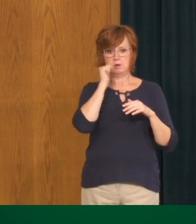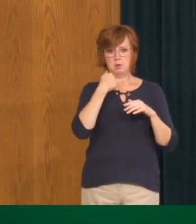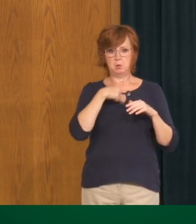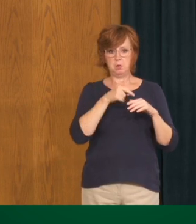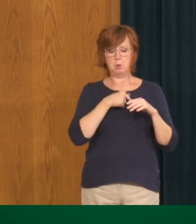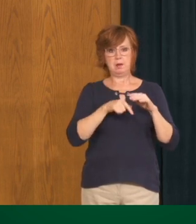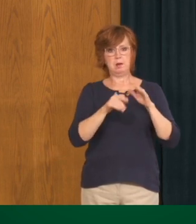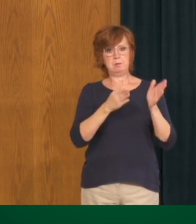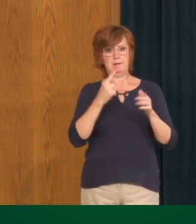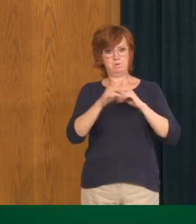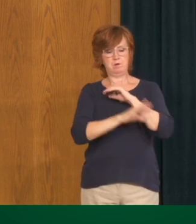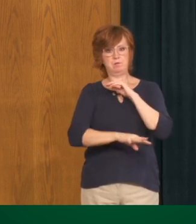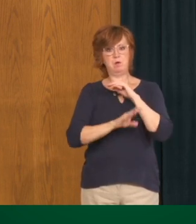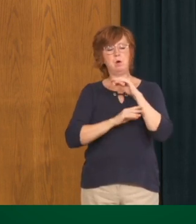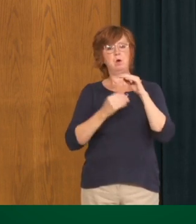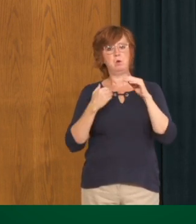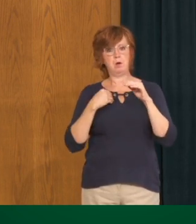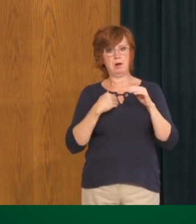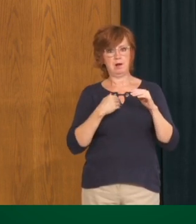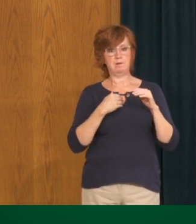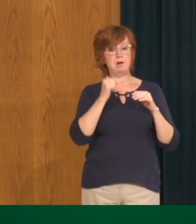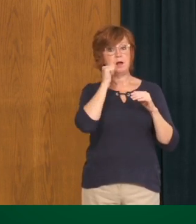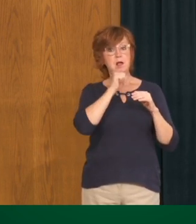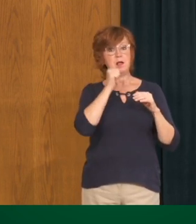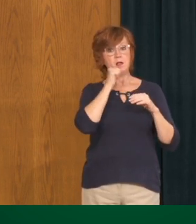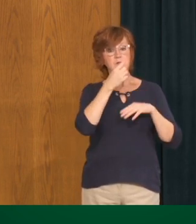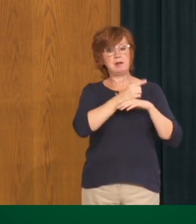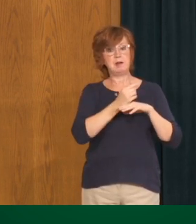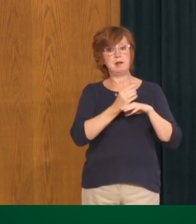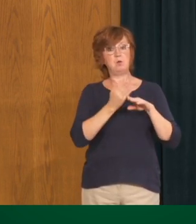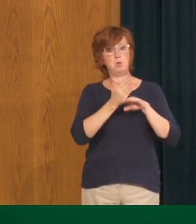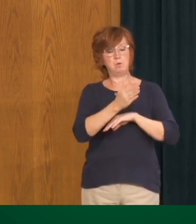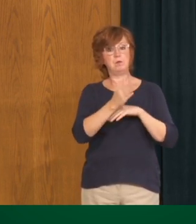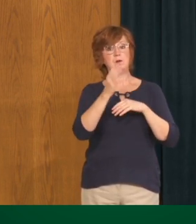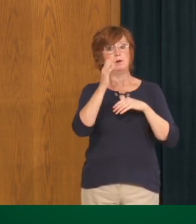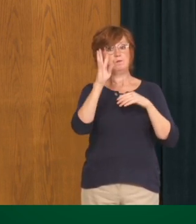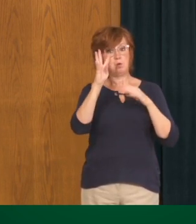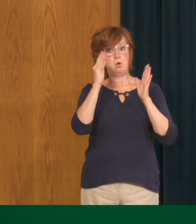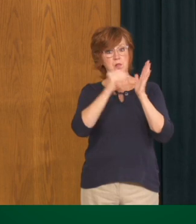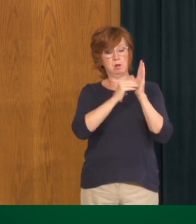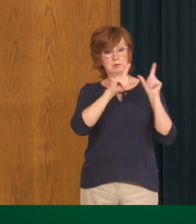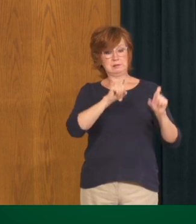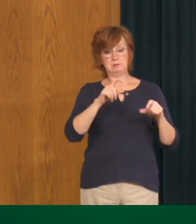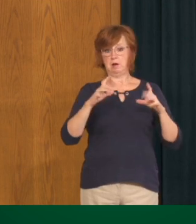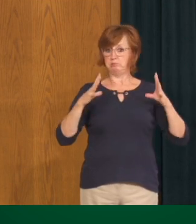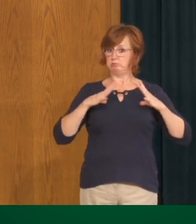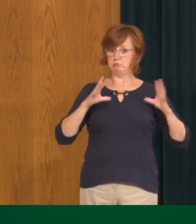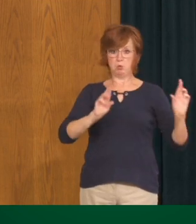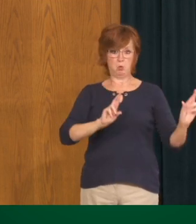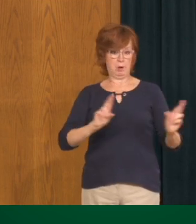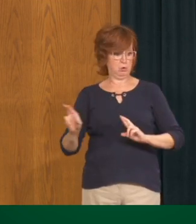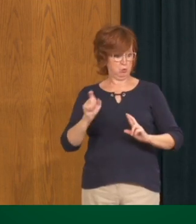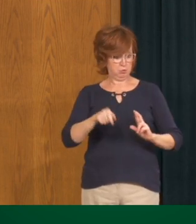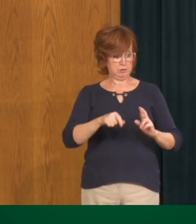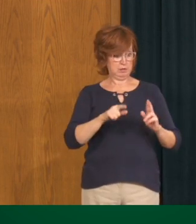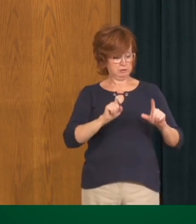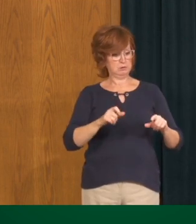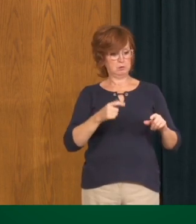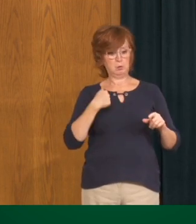day for September. That'll be the testing capacity, and that obviously will meet any needs that may arise. In terms of